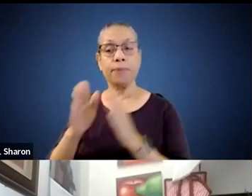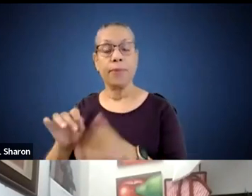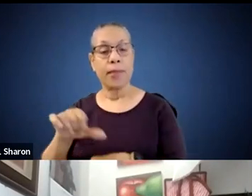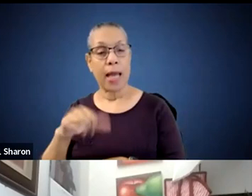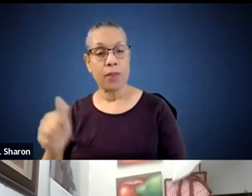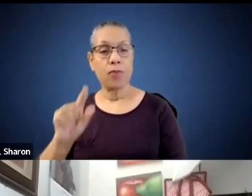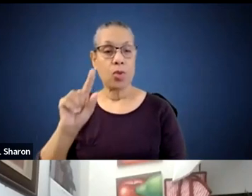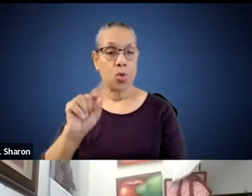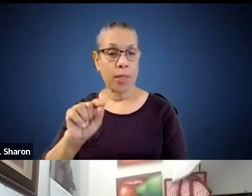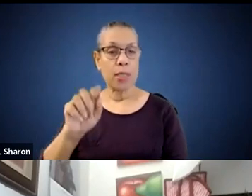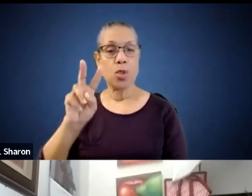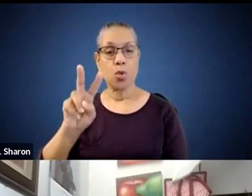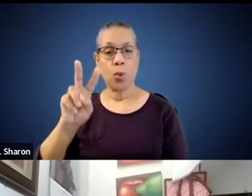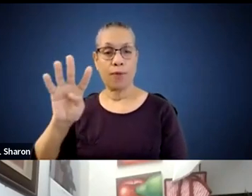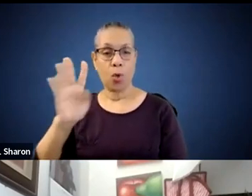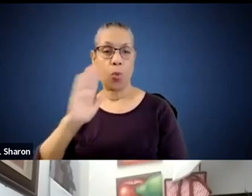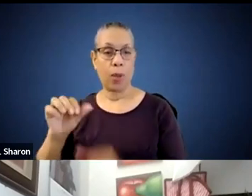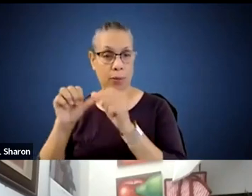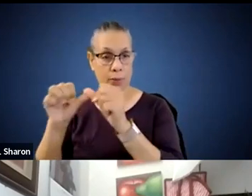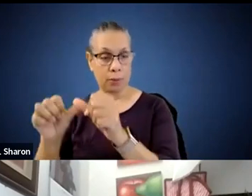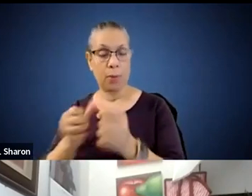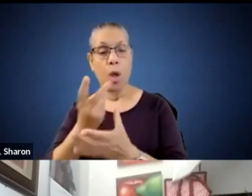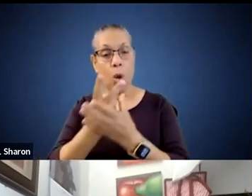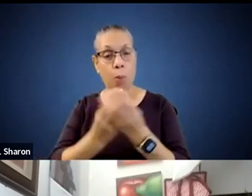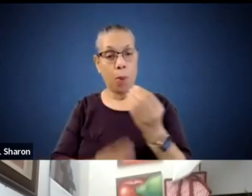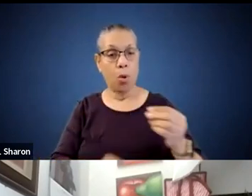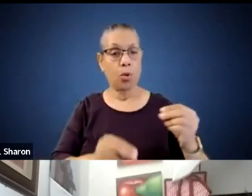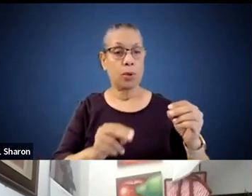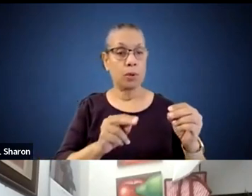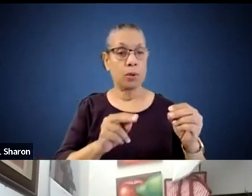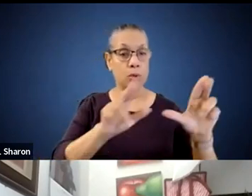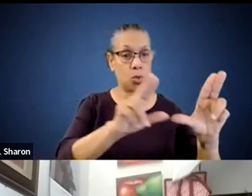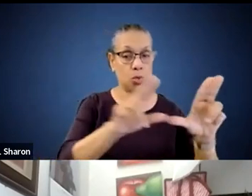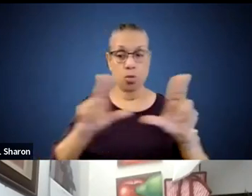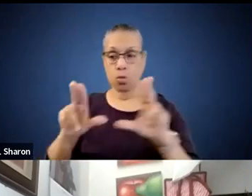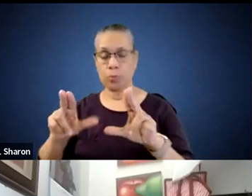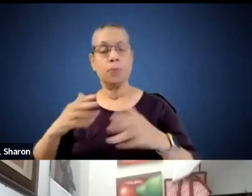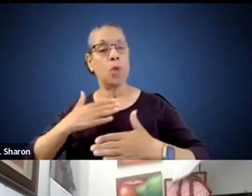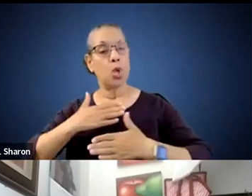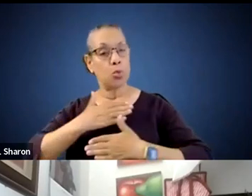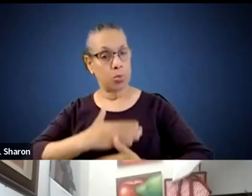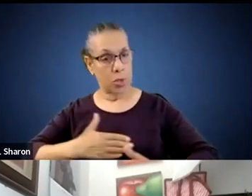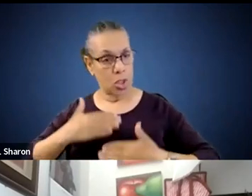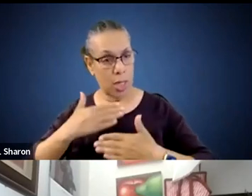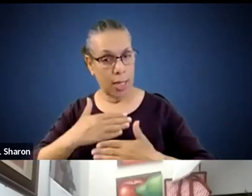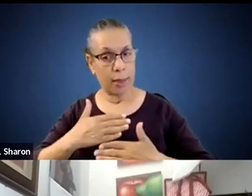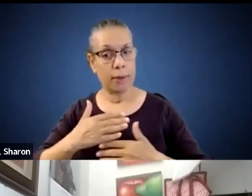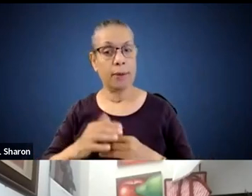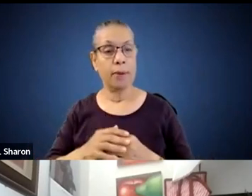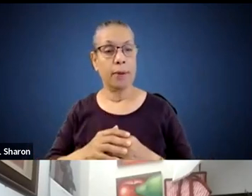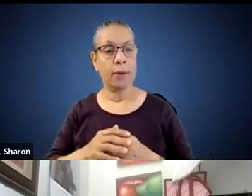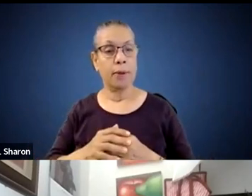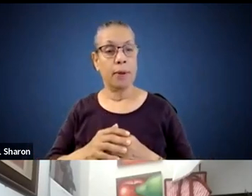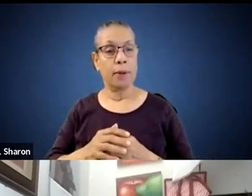through 2024. um I think both of them uh you know reflect an appreciation for um for